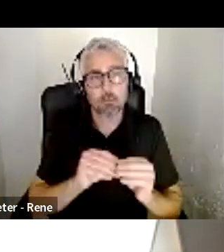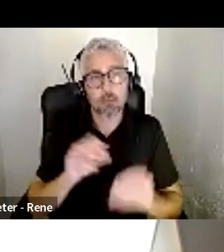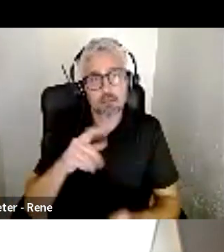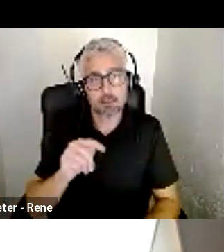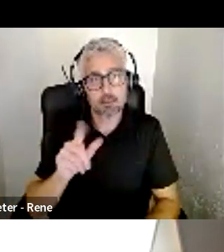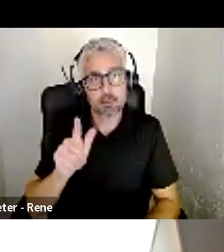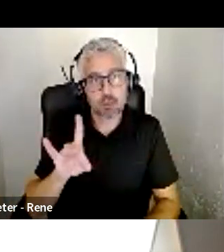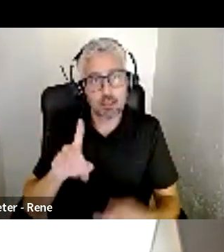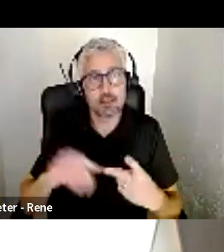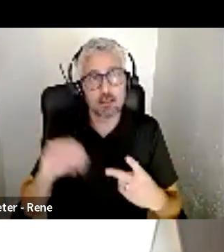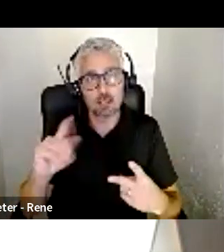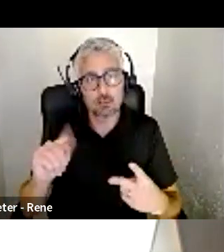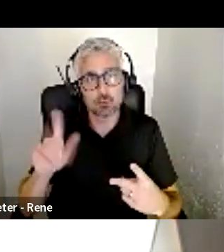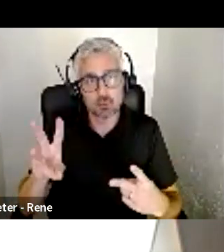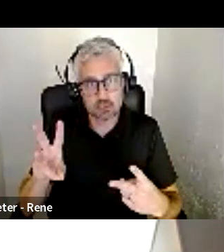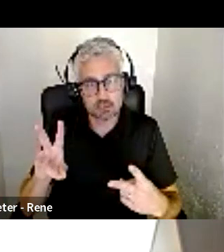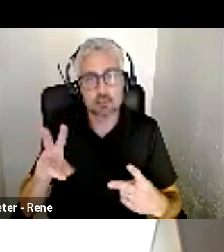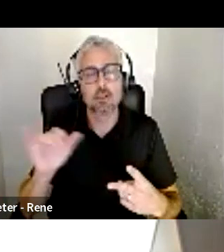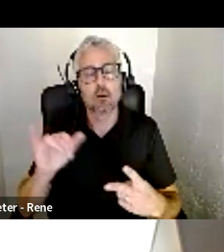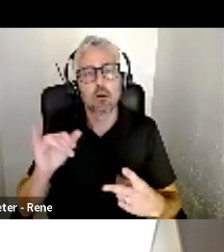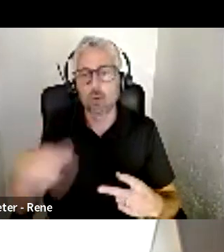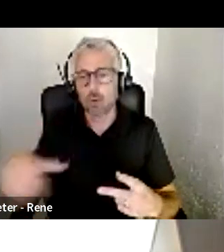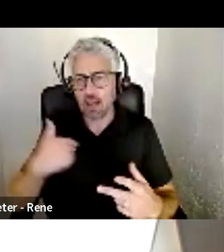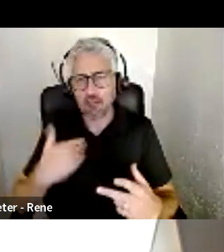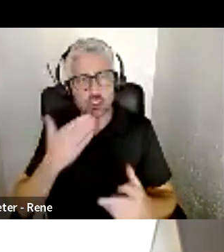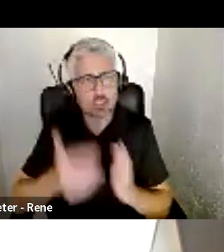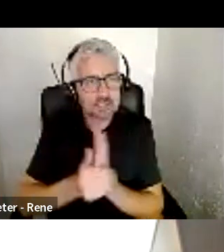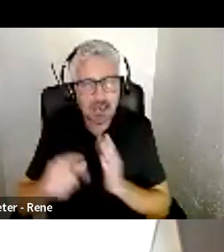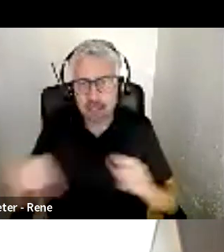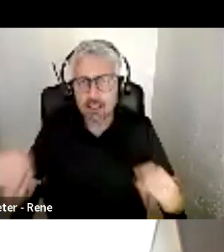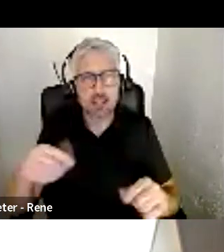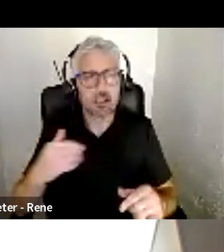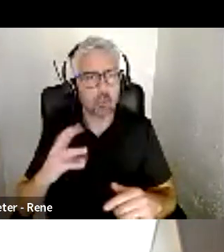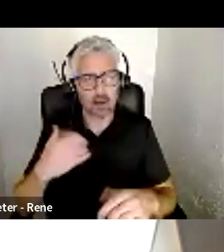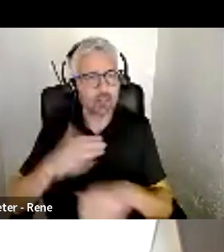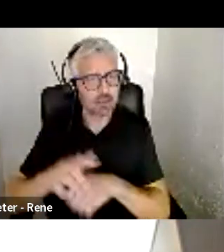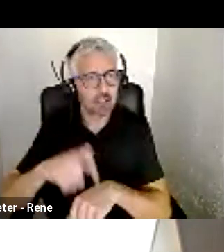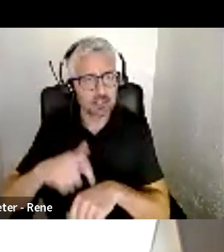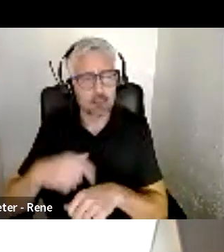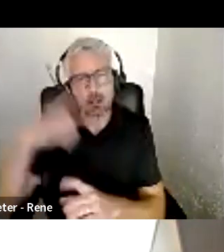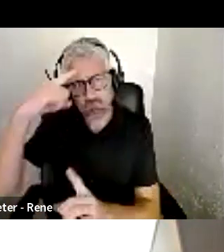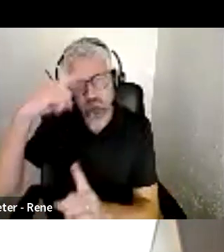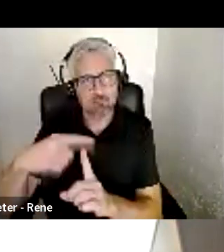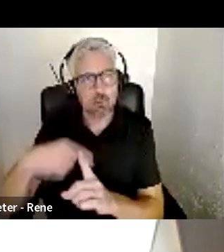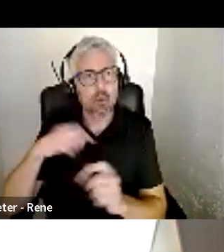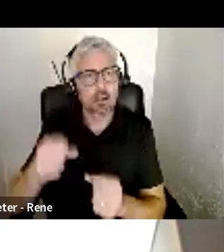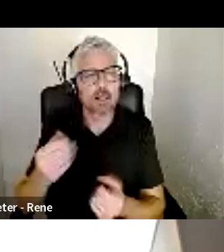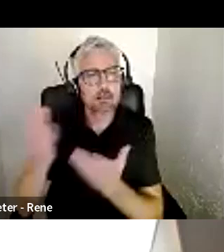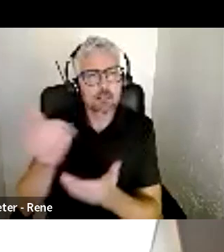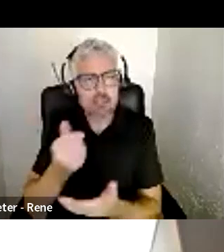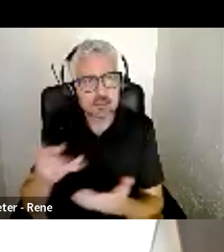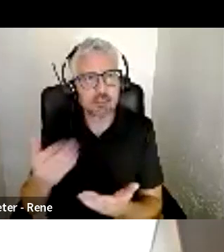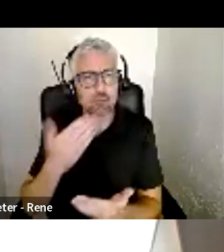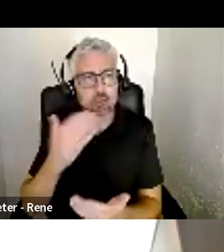October 26th. We do have the talent. We still have the time, and I'm optimistic we can deliver several recommendations that